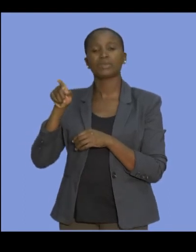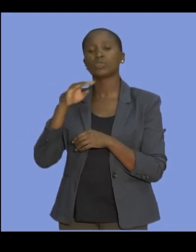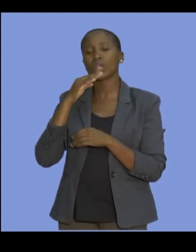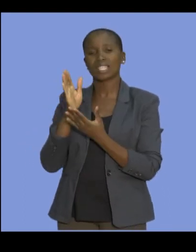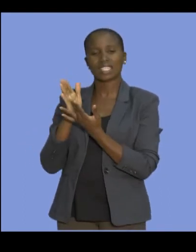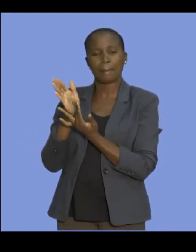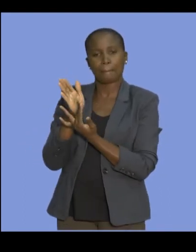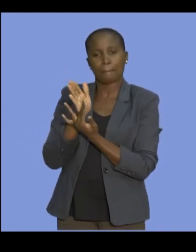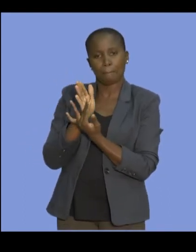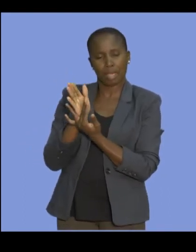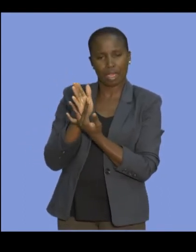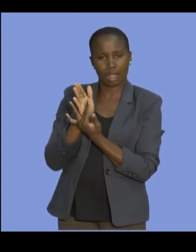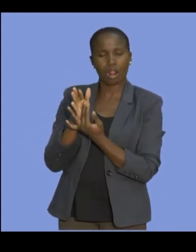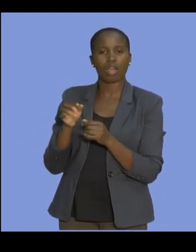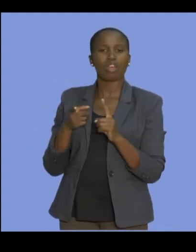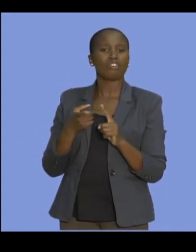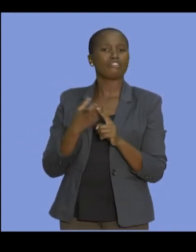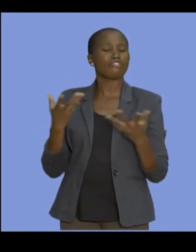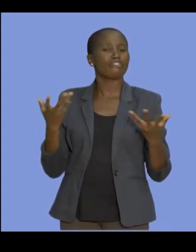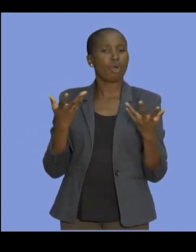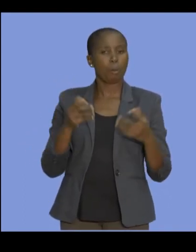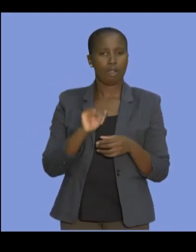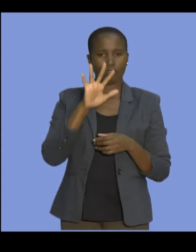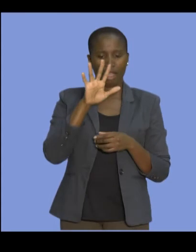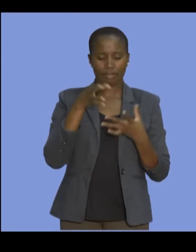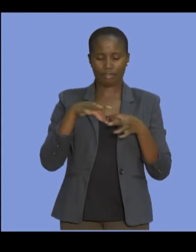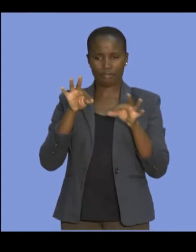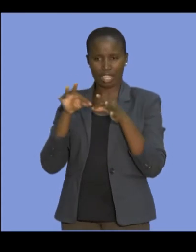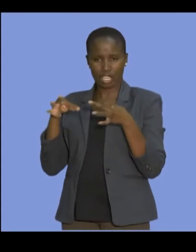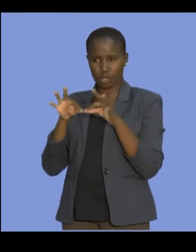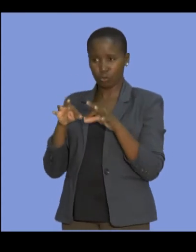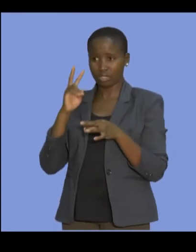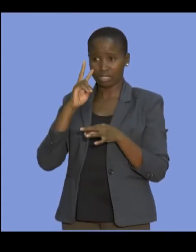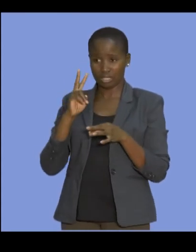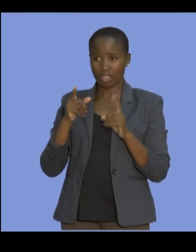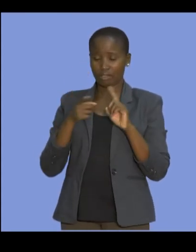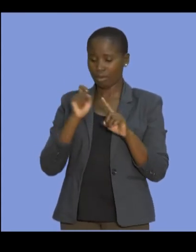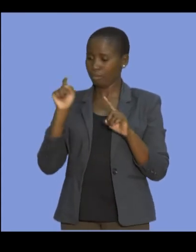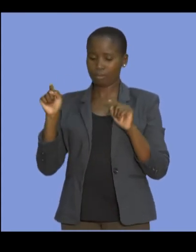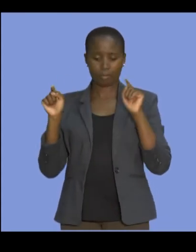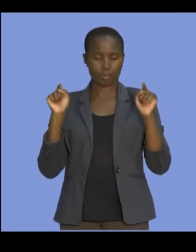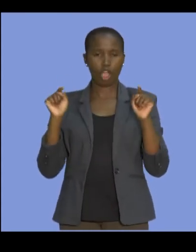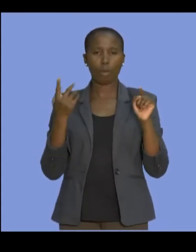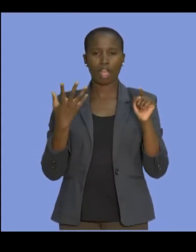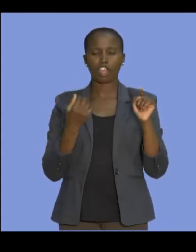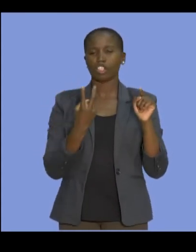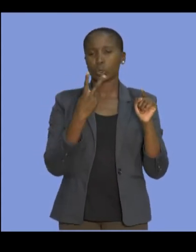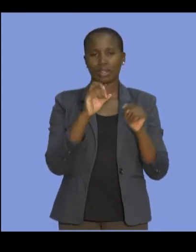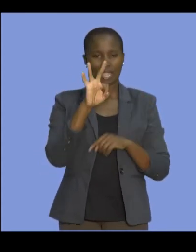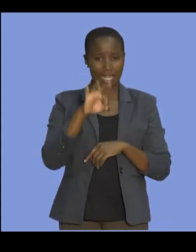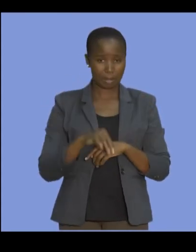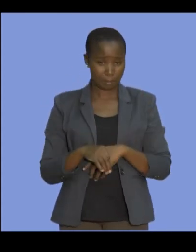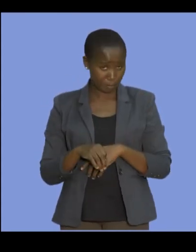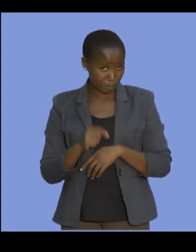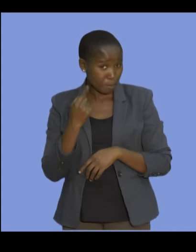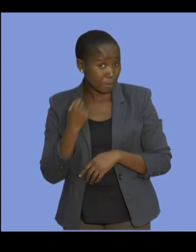the largest 5 values. Can you see that? The median from there to there is 23. Are we together? Which